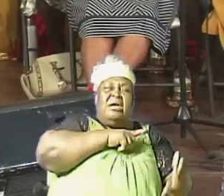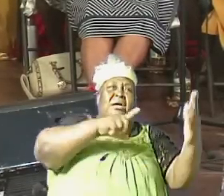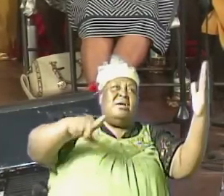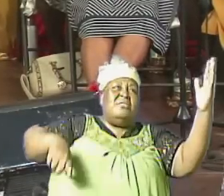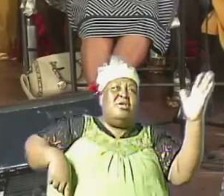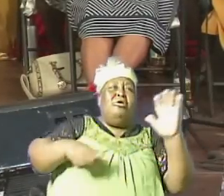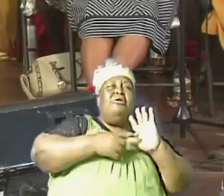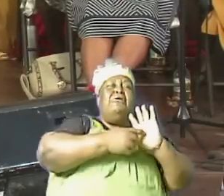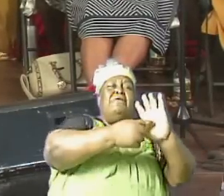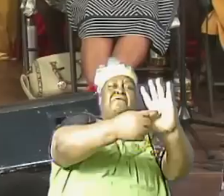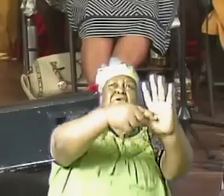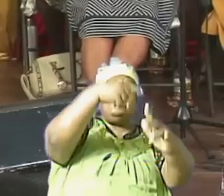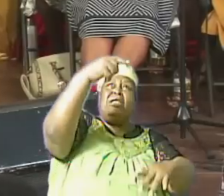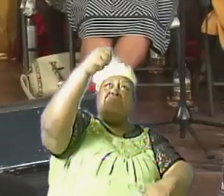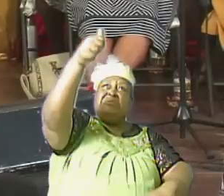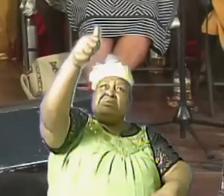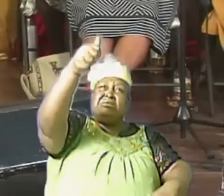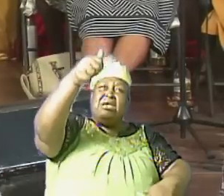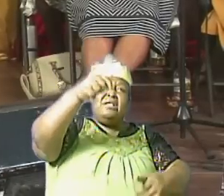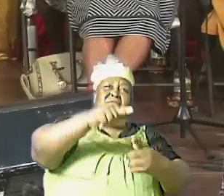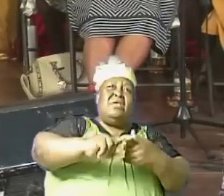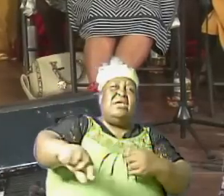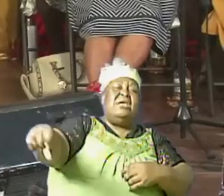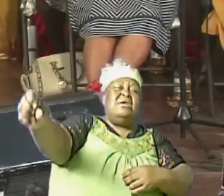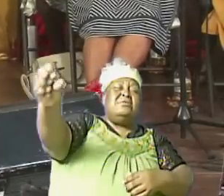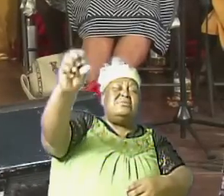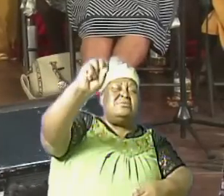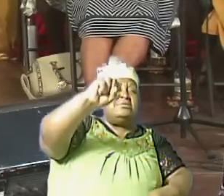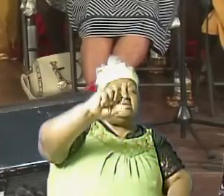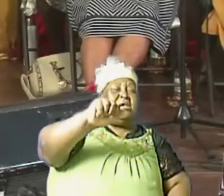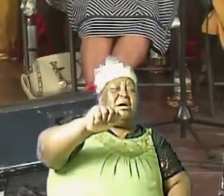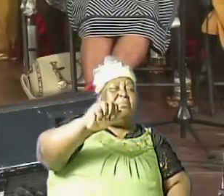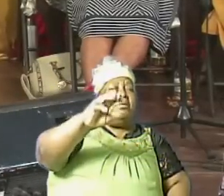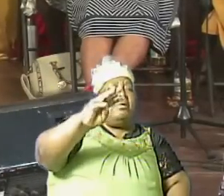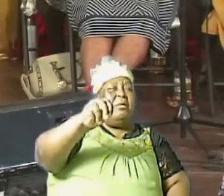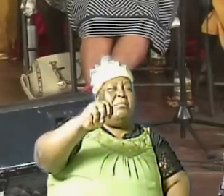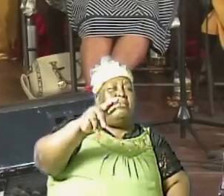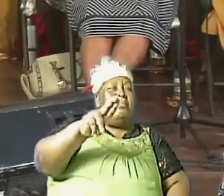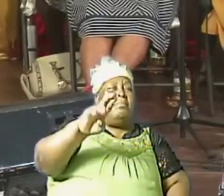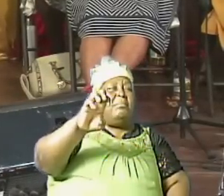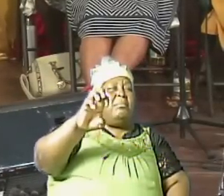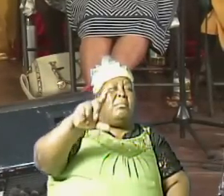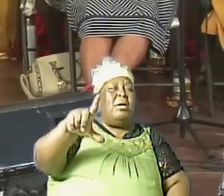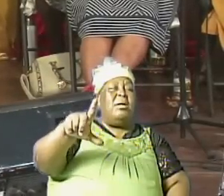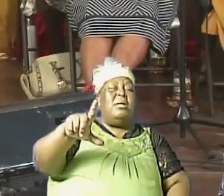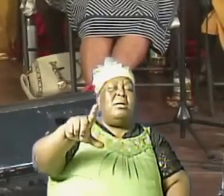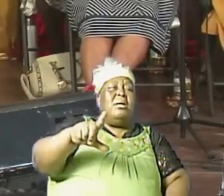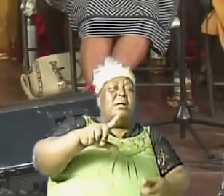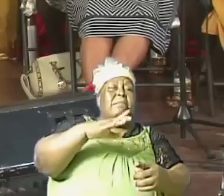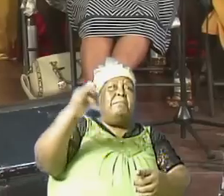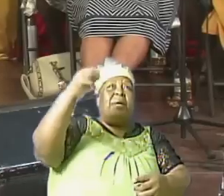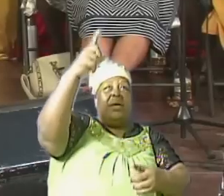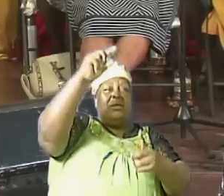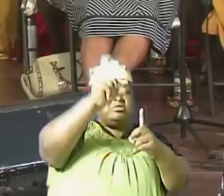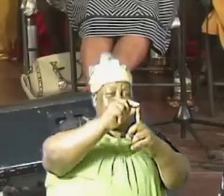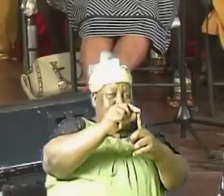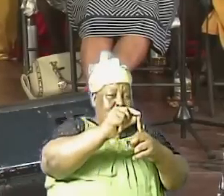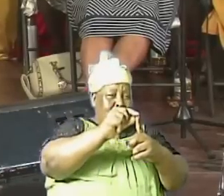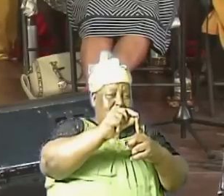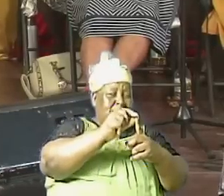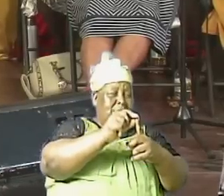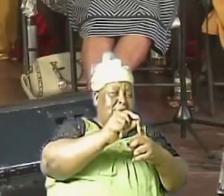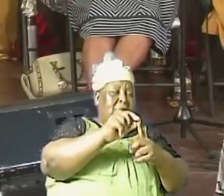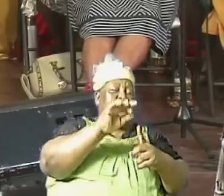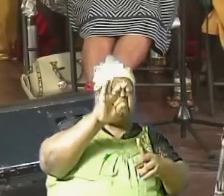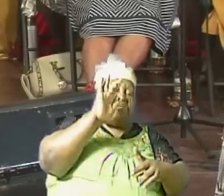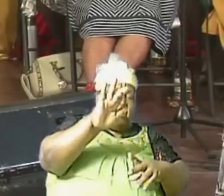Lord revealed himself to Samuel by his word.